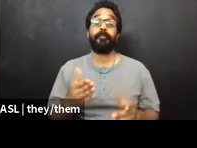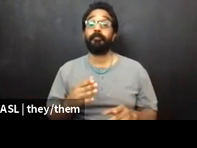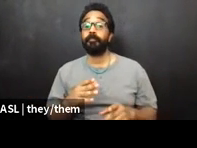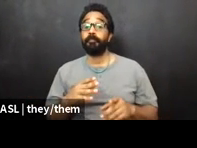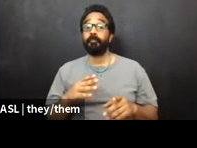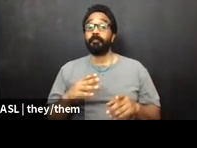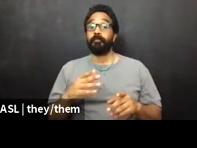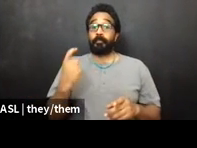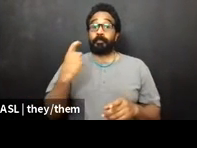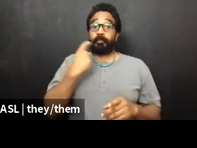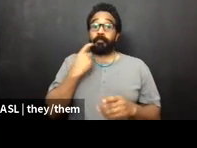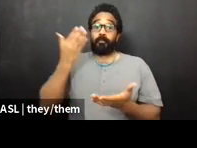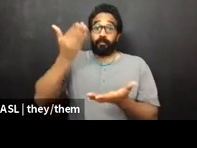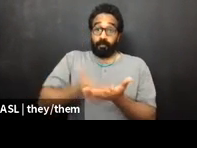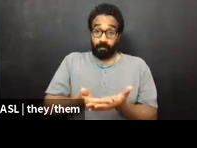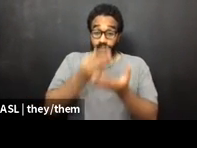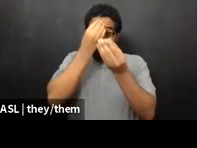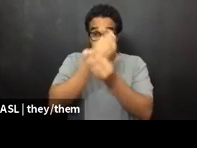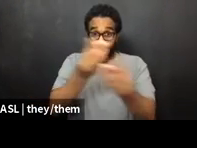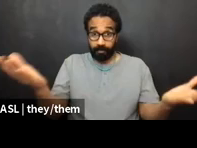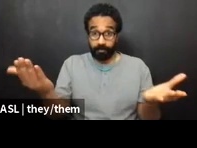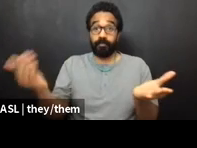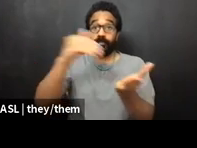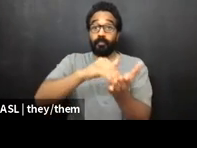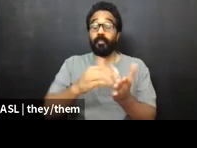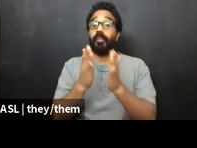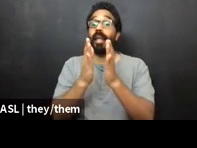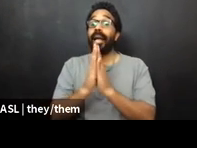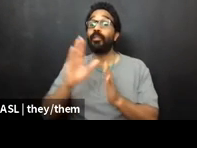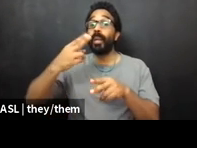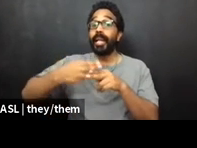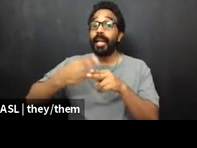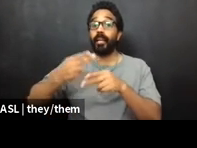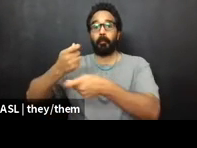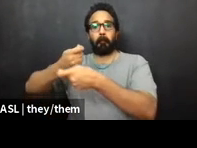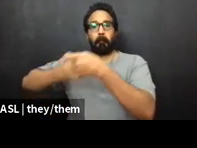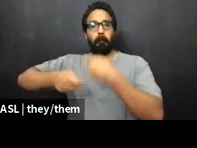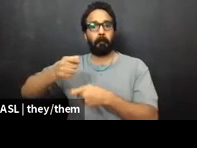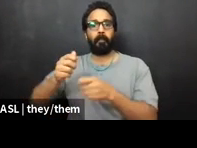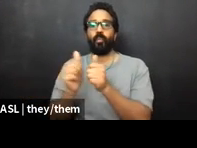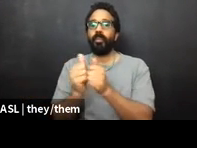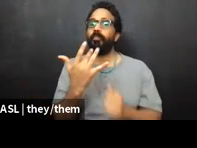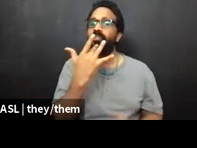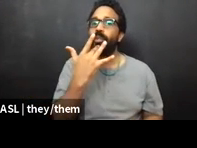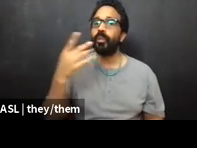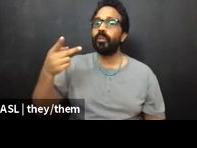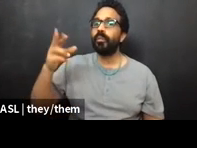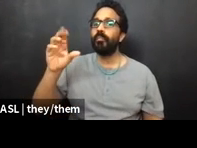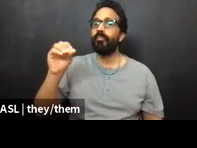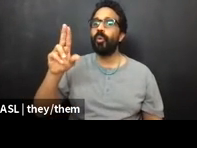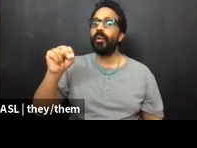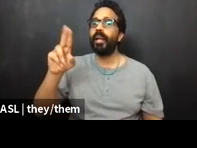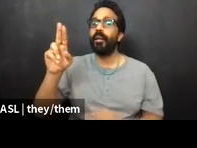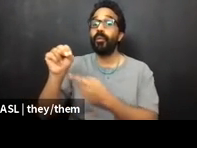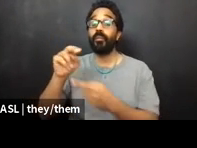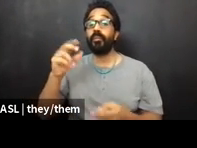who just signed in, we're asking you to rename yourself to just your preferred pronouns. This is an option, and it's part of the